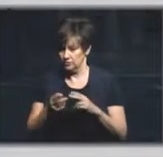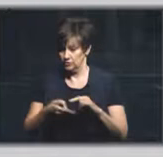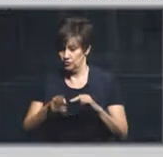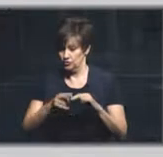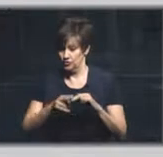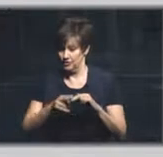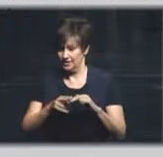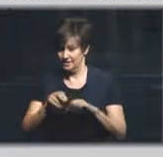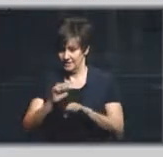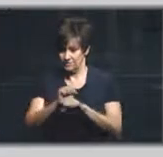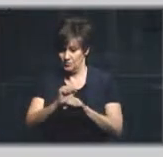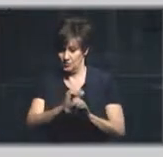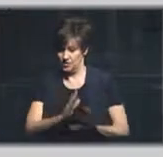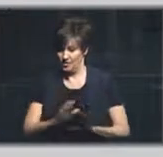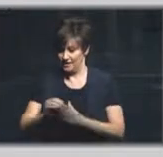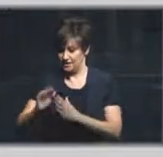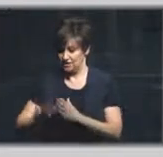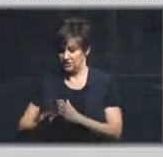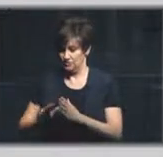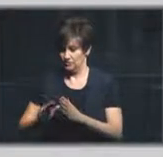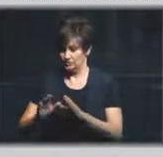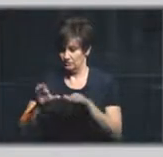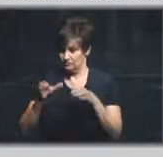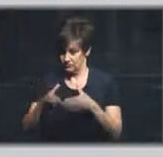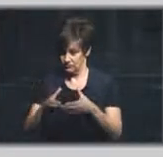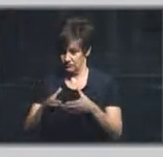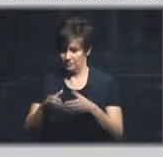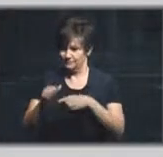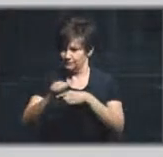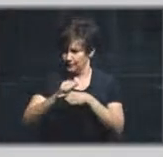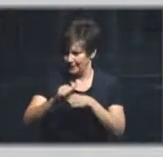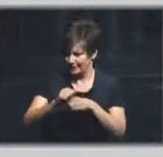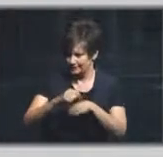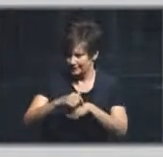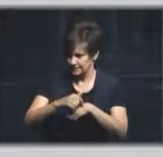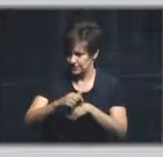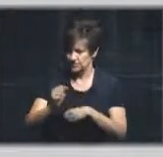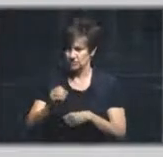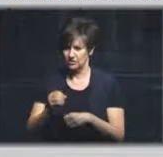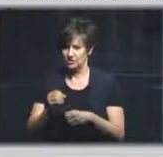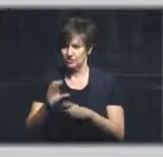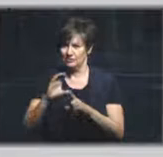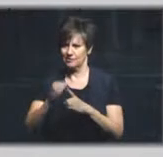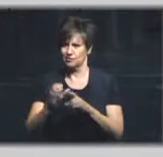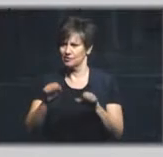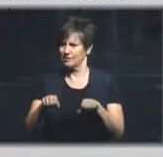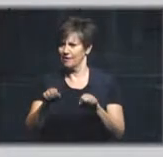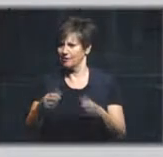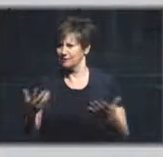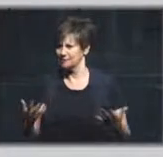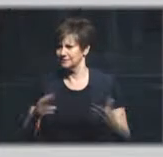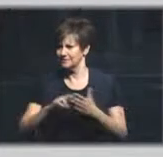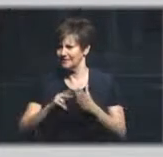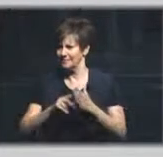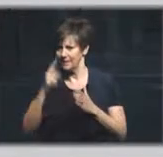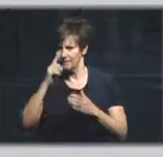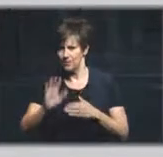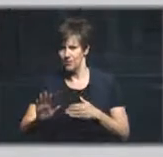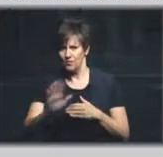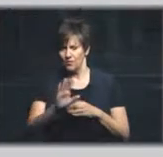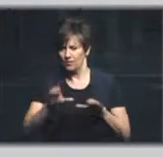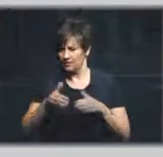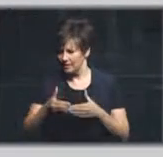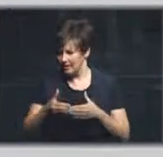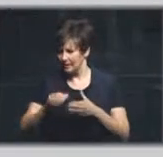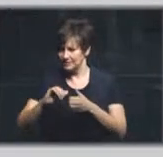student population in cultural competence training sessions. So what is cultural competence? What does it mean in your classroom?